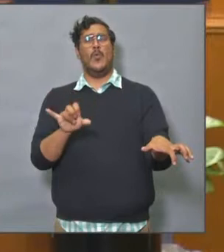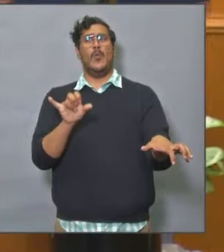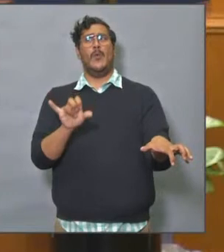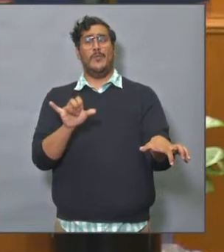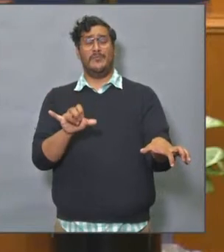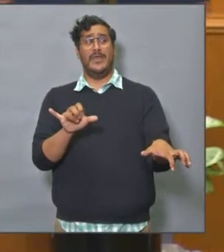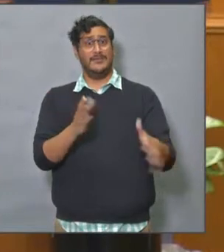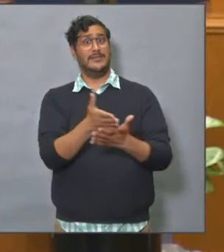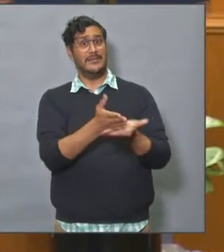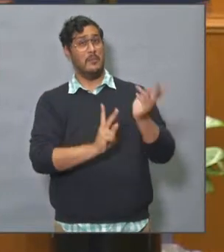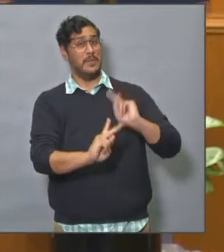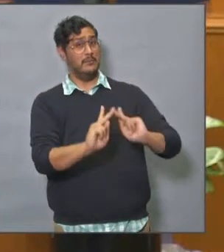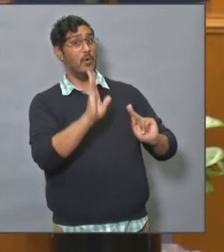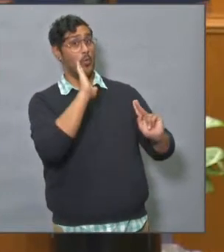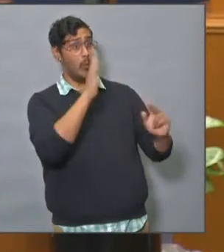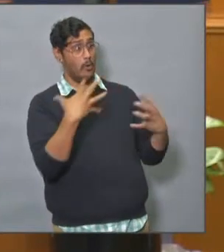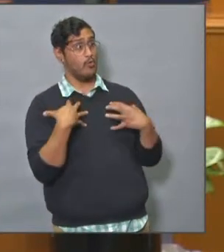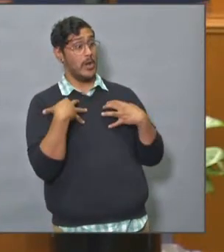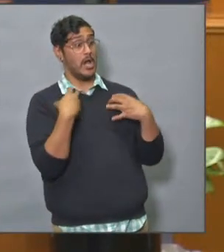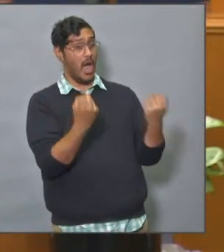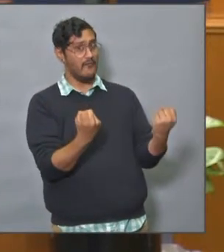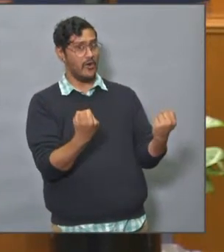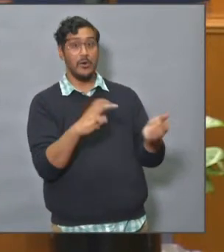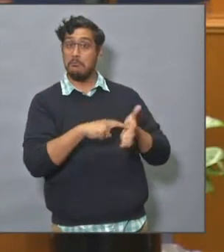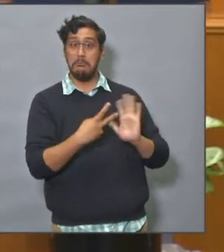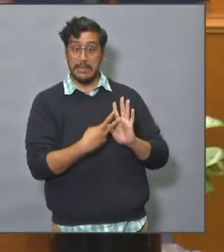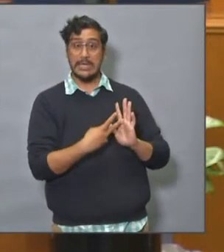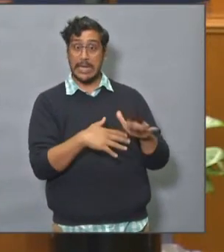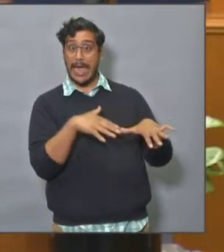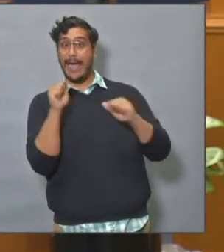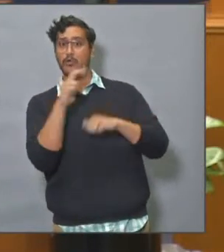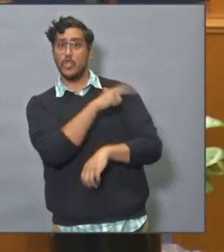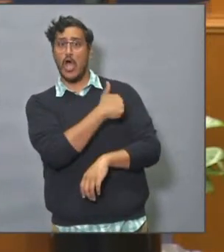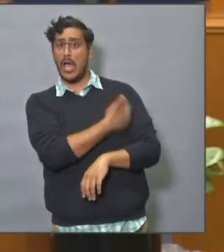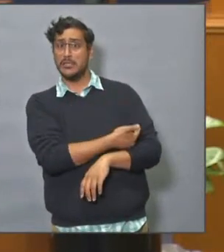the sense that they get to leave the hospital, but many people,